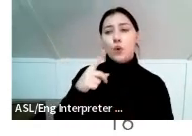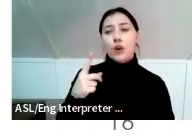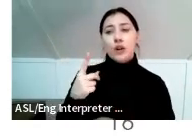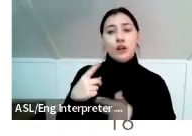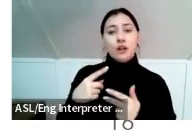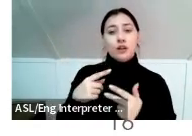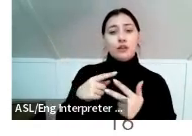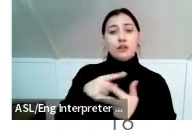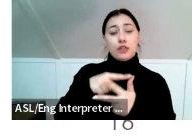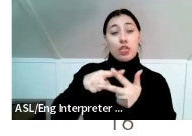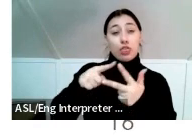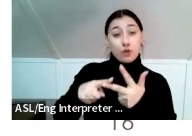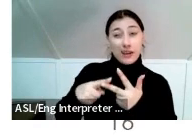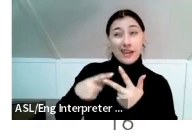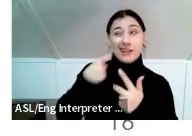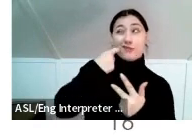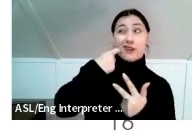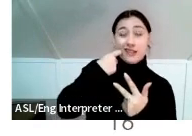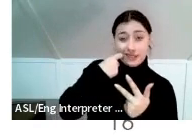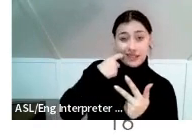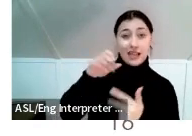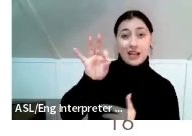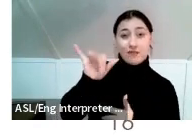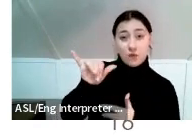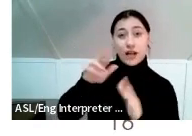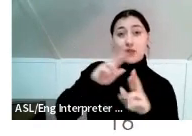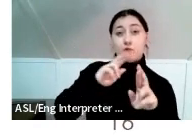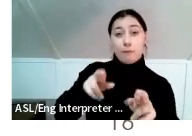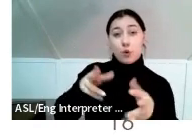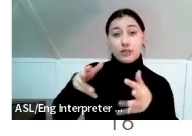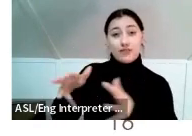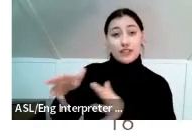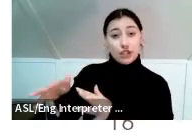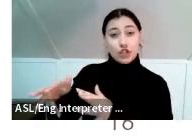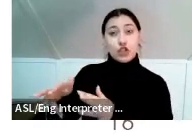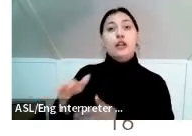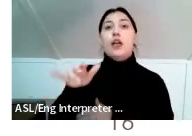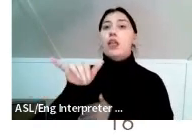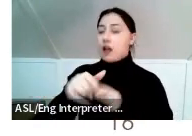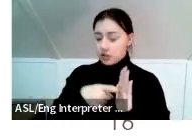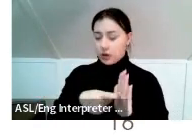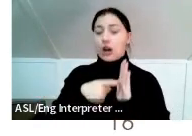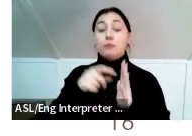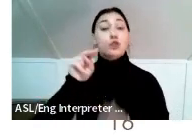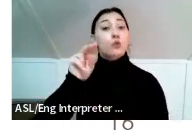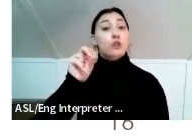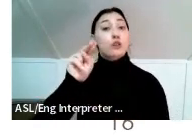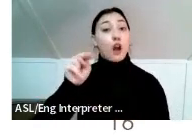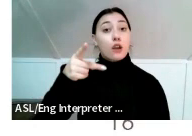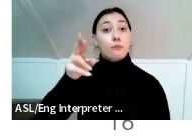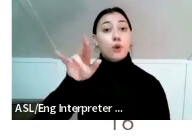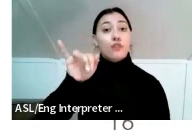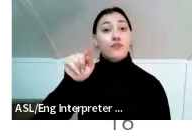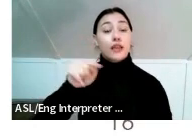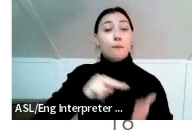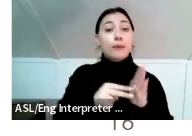12-month fiscal years. It's part of the application. For nonprofits, that's going to be your 990 or your 990EZ. For